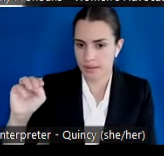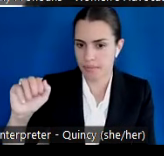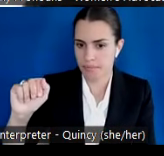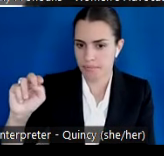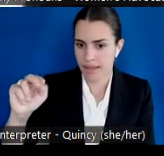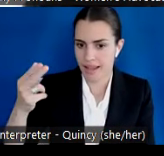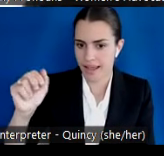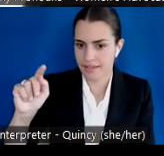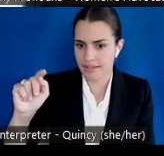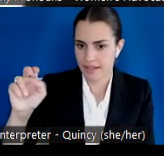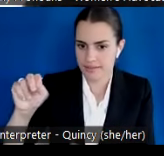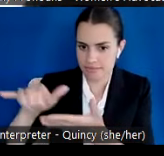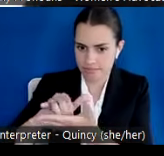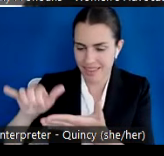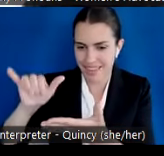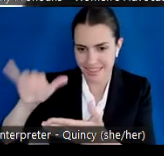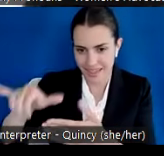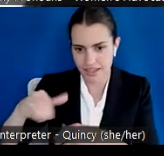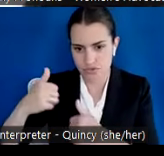and violence that